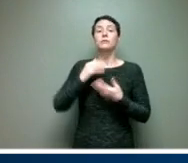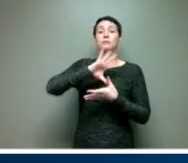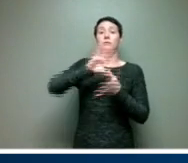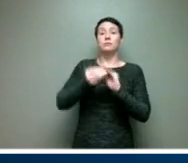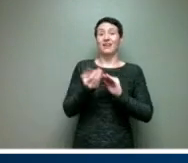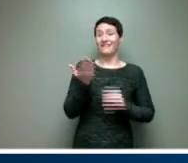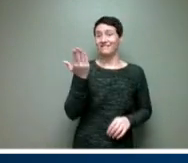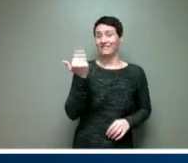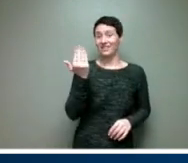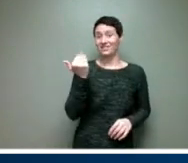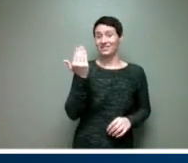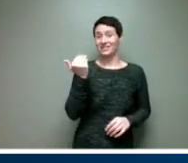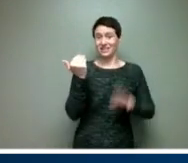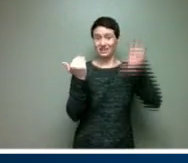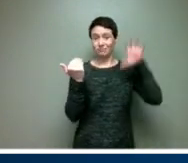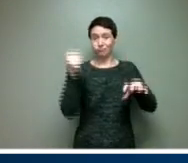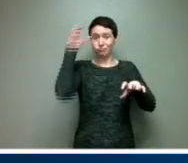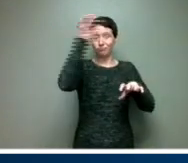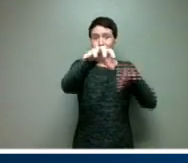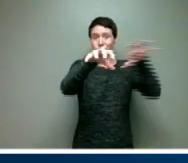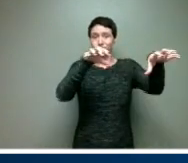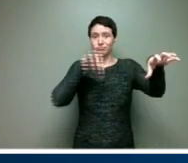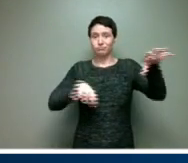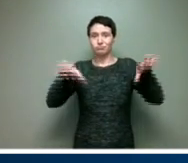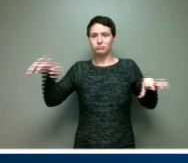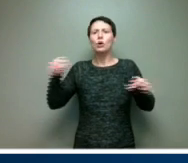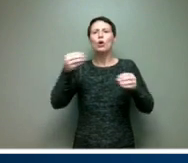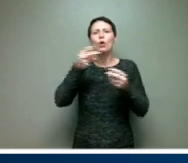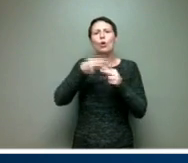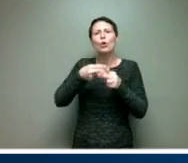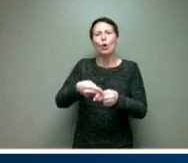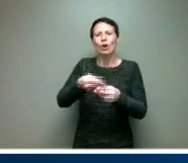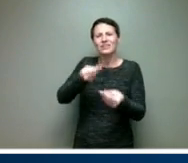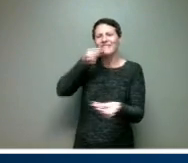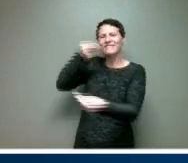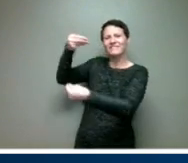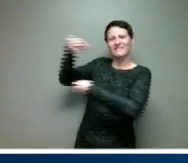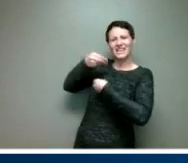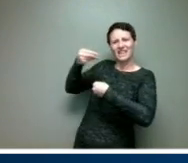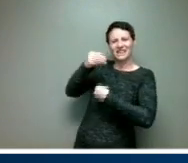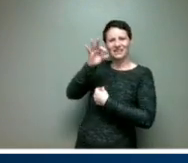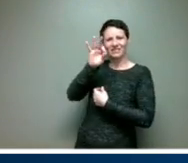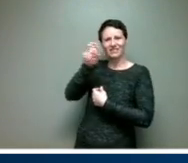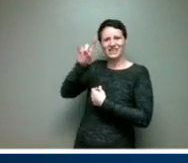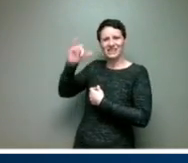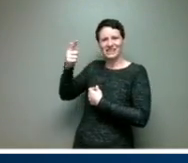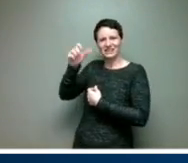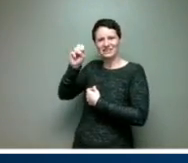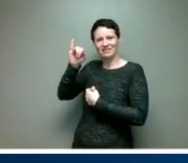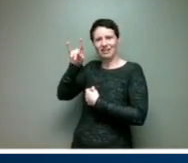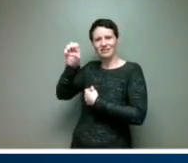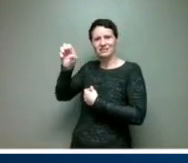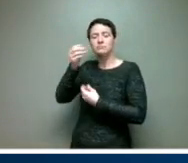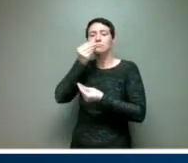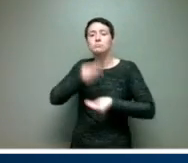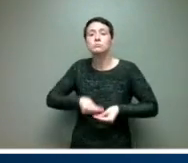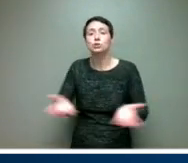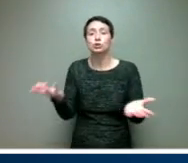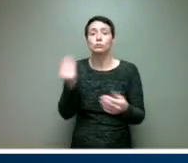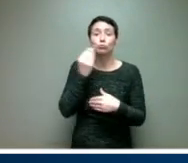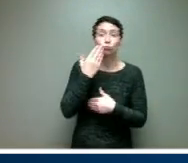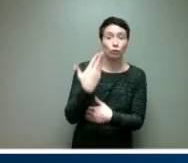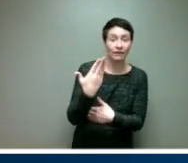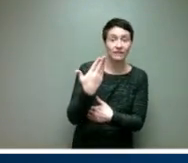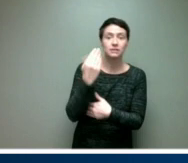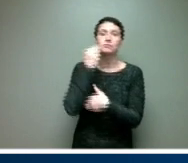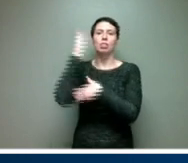them, and they're in every region of the city. And these sites serve breakfast and they serve lunch.